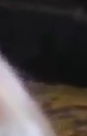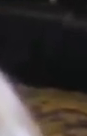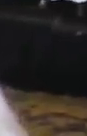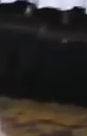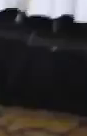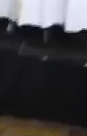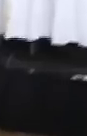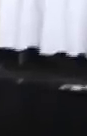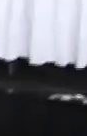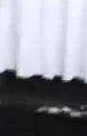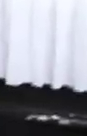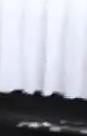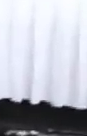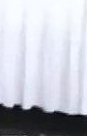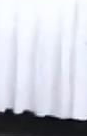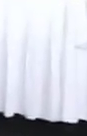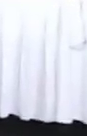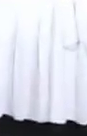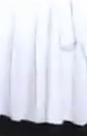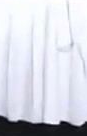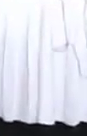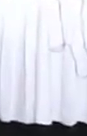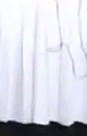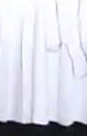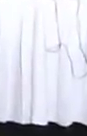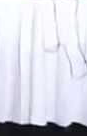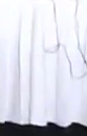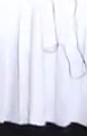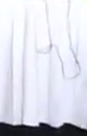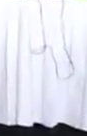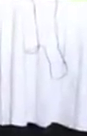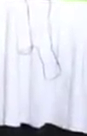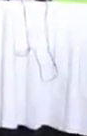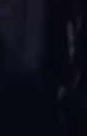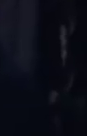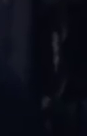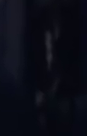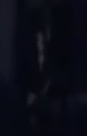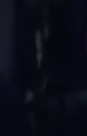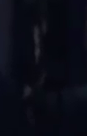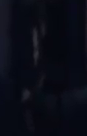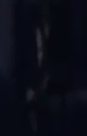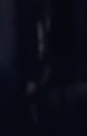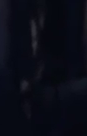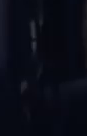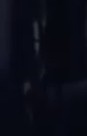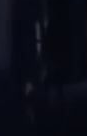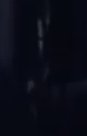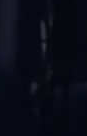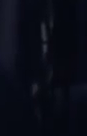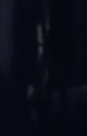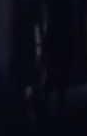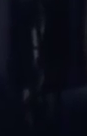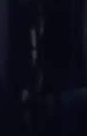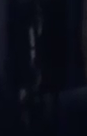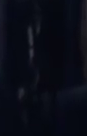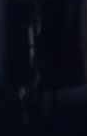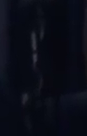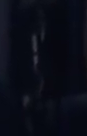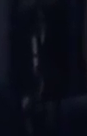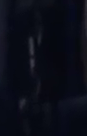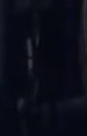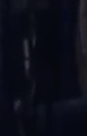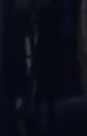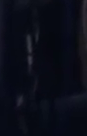Good morning, gentlemen, ladies and gentlemen. I am Jean-Jacques Cornish from Eyewitness News, an independent news